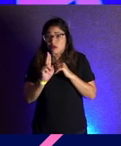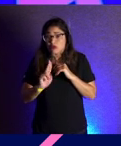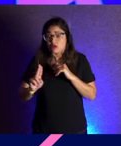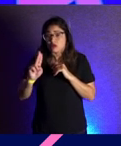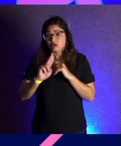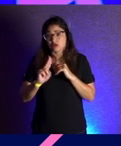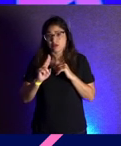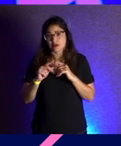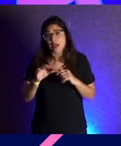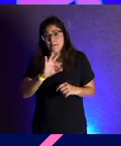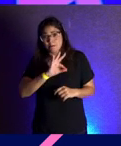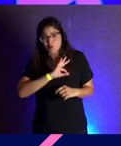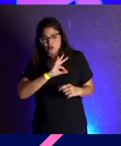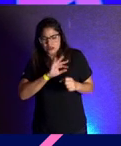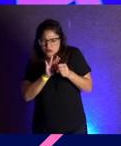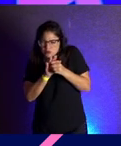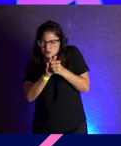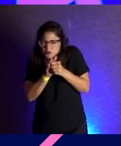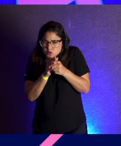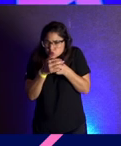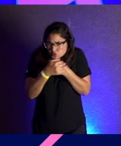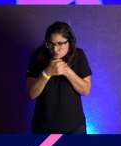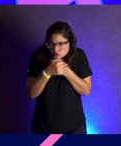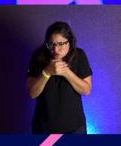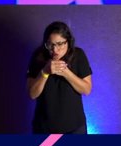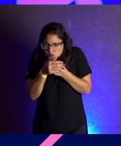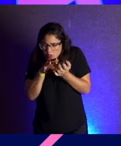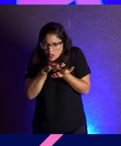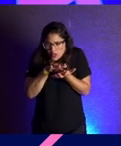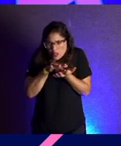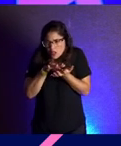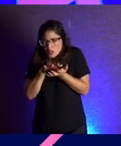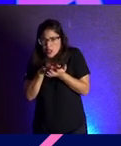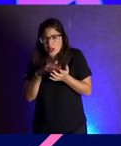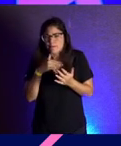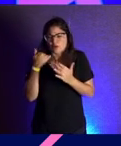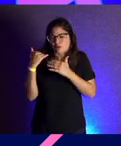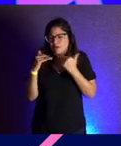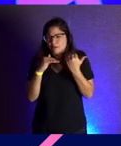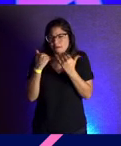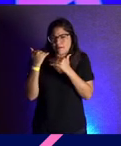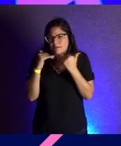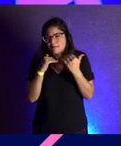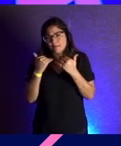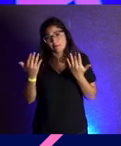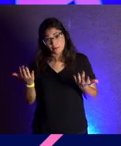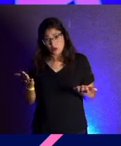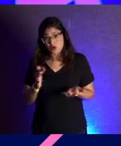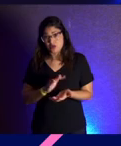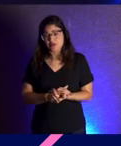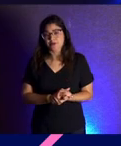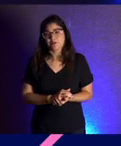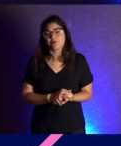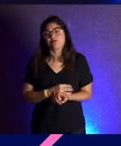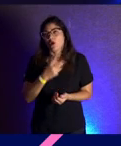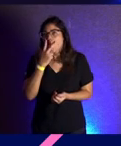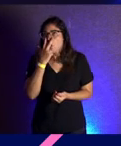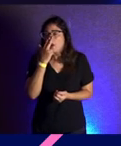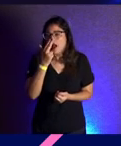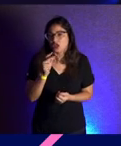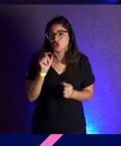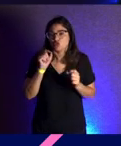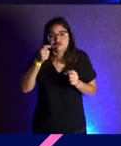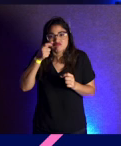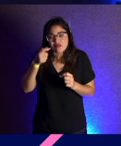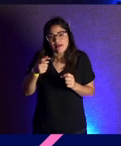homicide. And you can ask questions about that. And I think that this is quite simple. Because not just